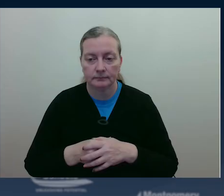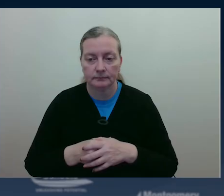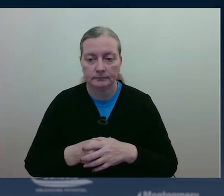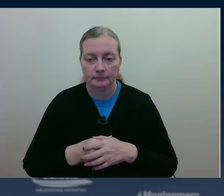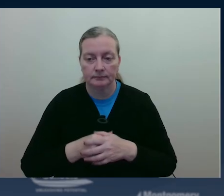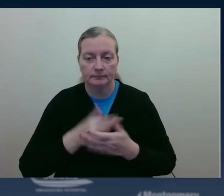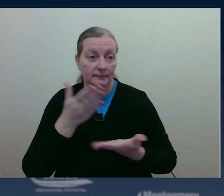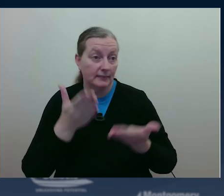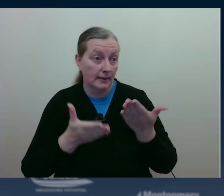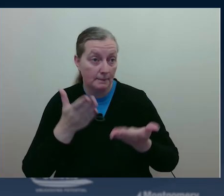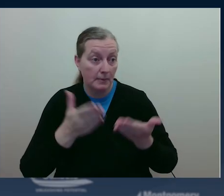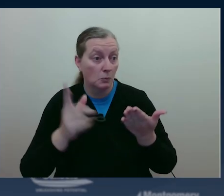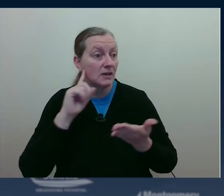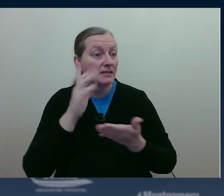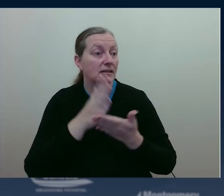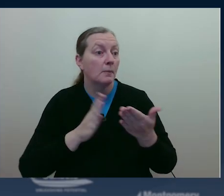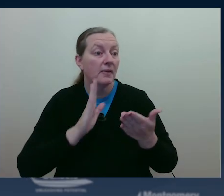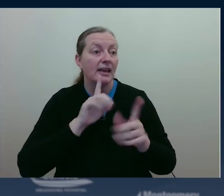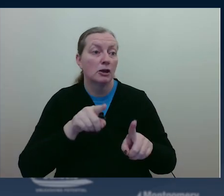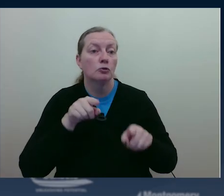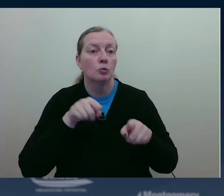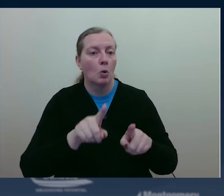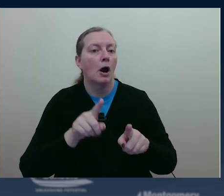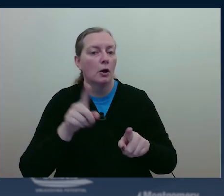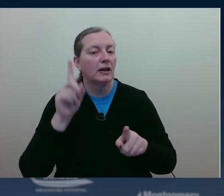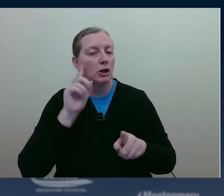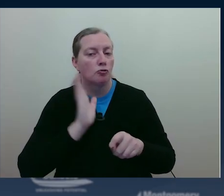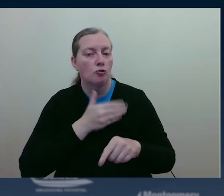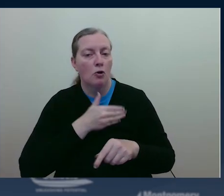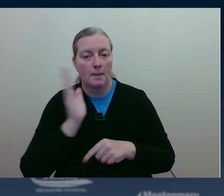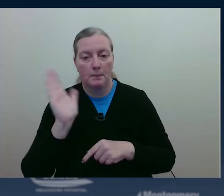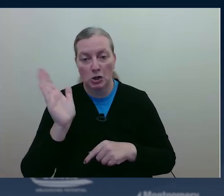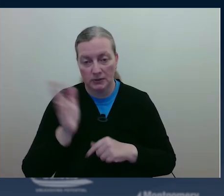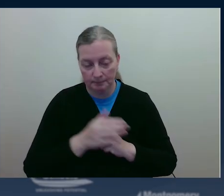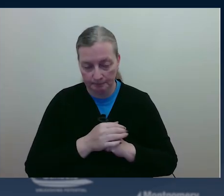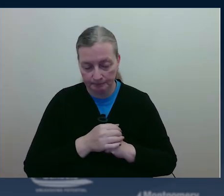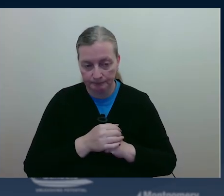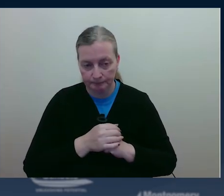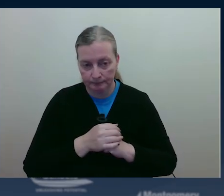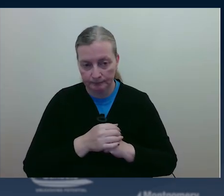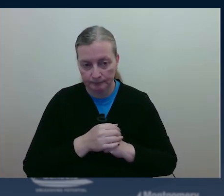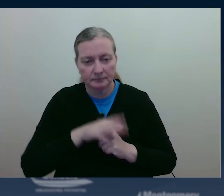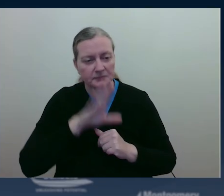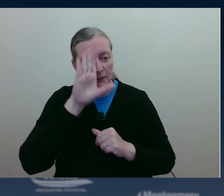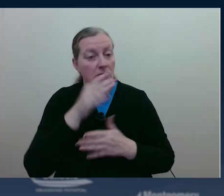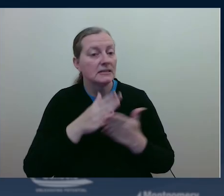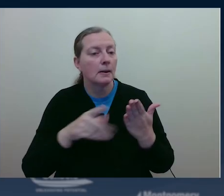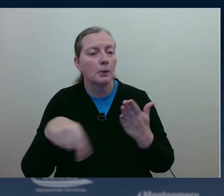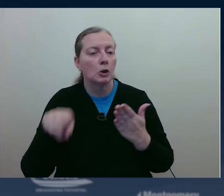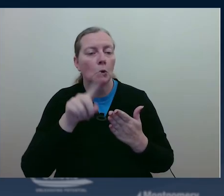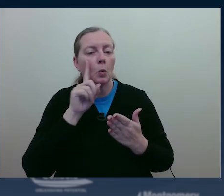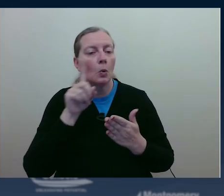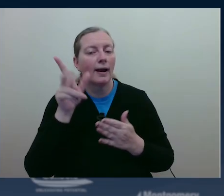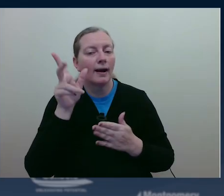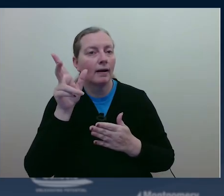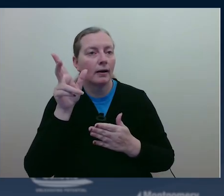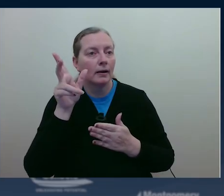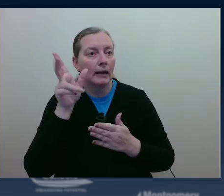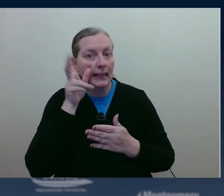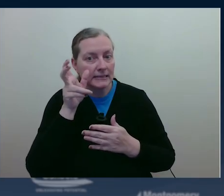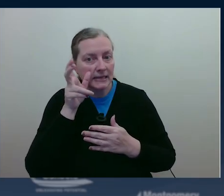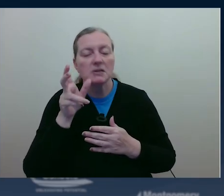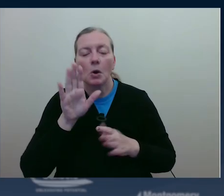presentation. So I know some of you are just listening, so I'm going to just read the slide so that we can hear everything that's on